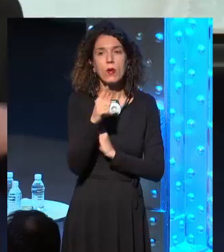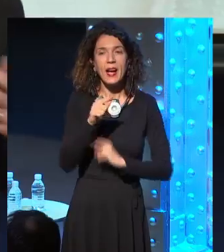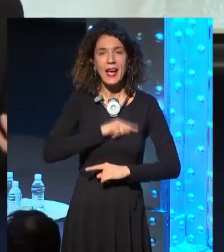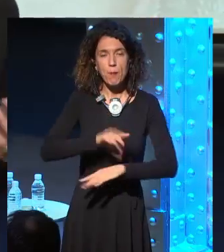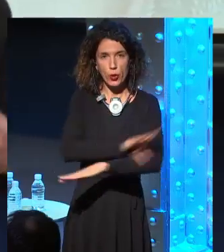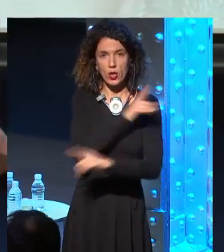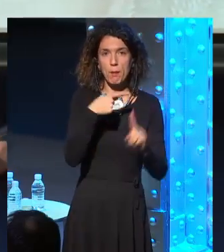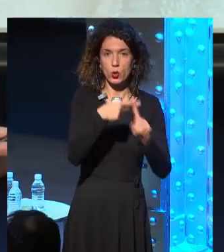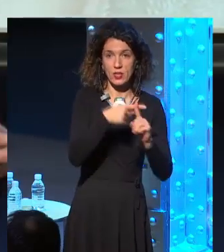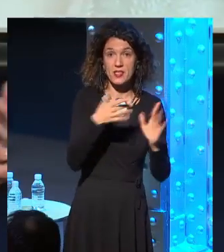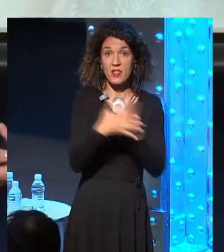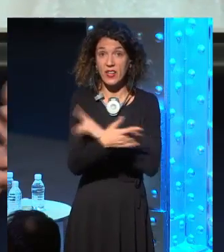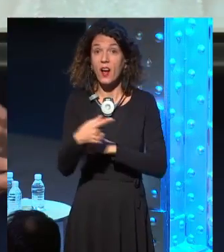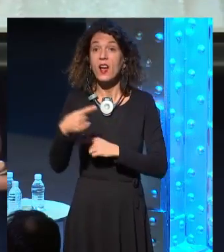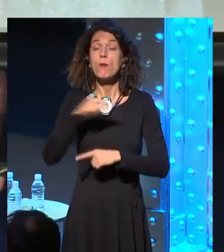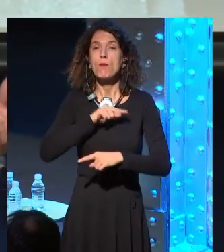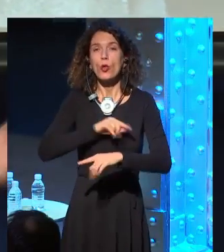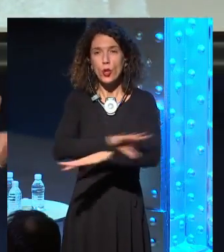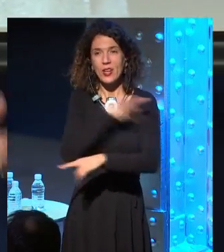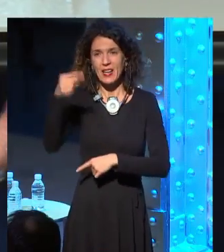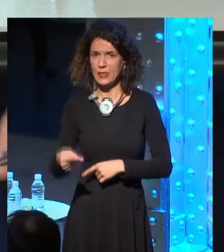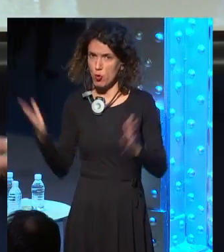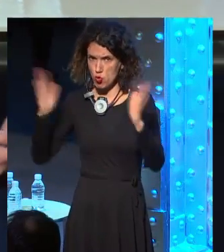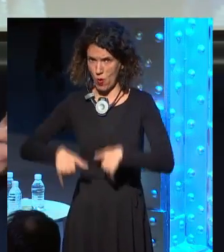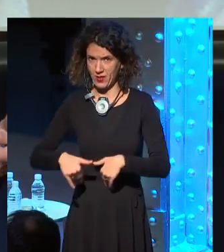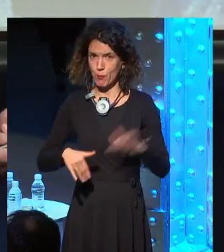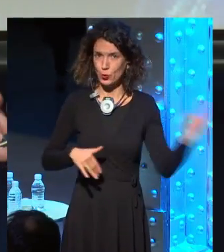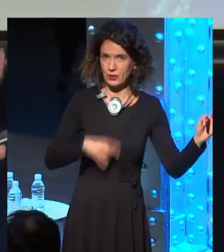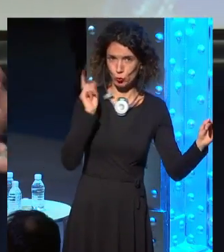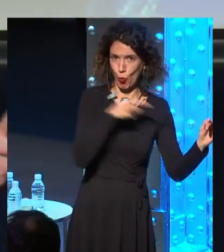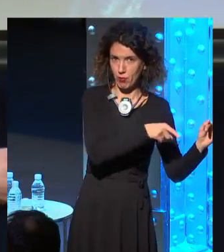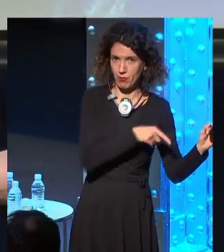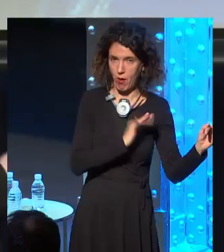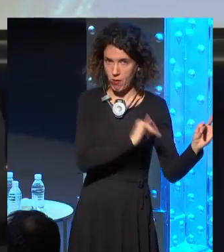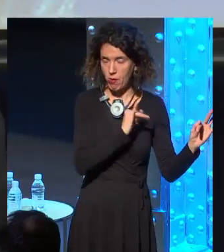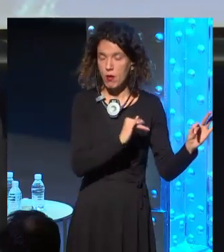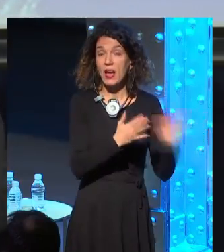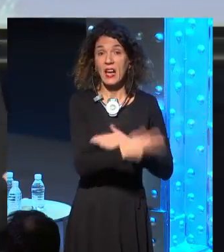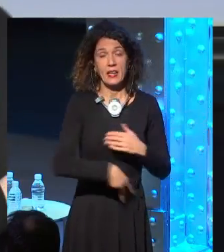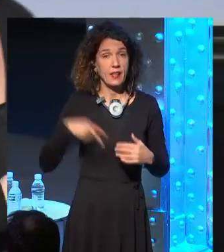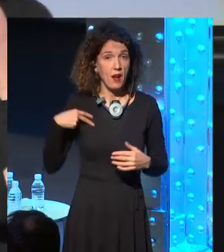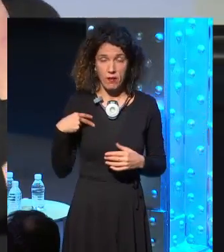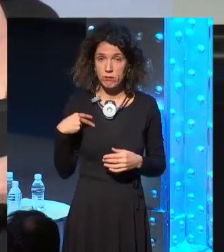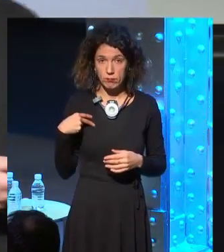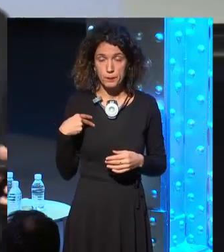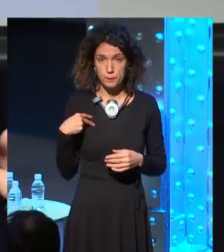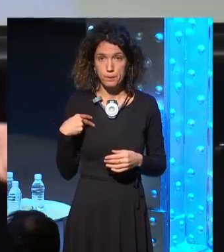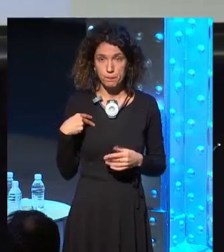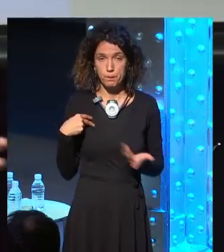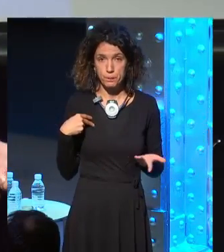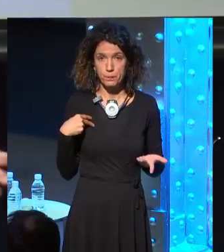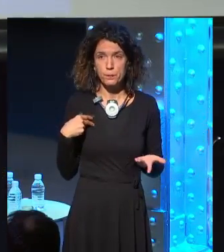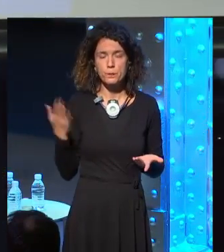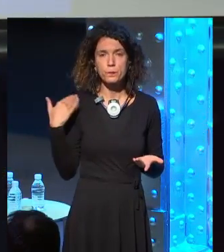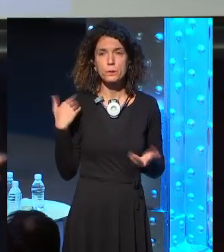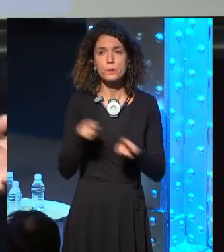emotions, well-functioning, and this overall evaluation of life as good. And I